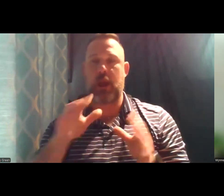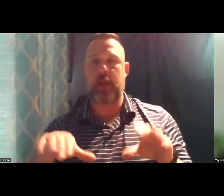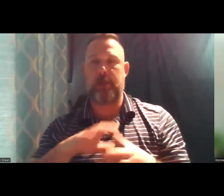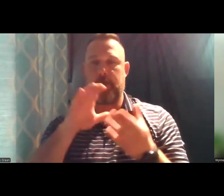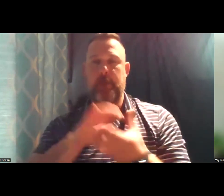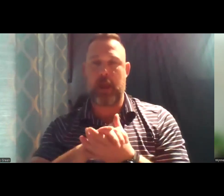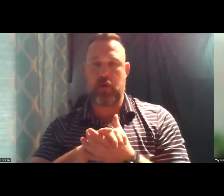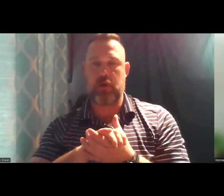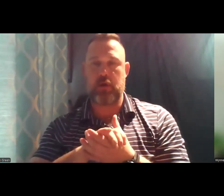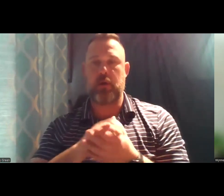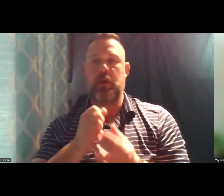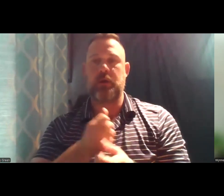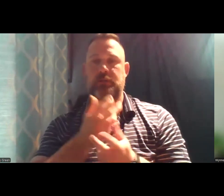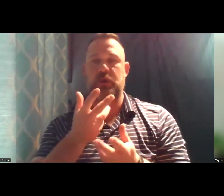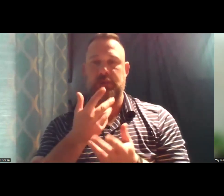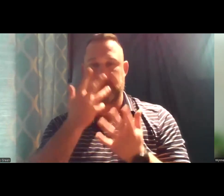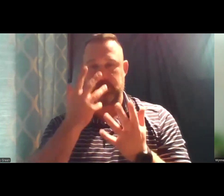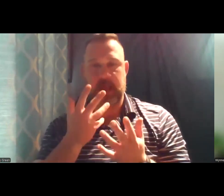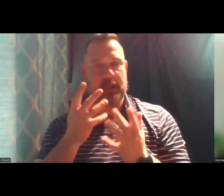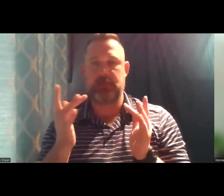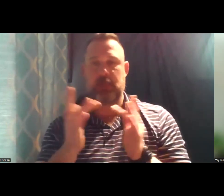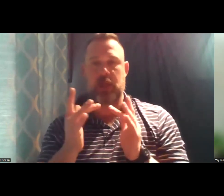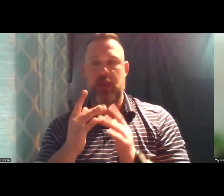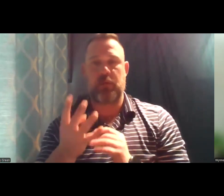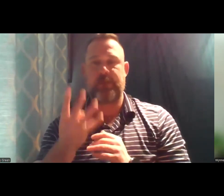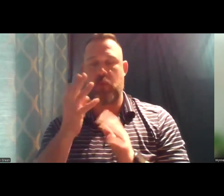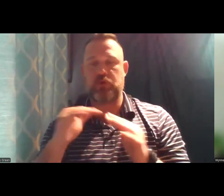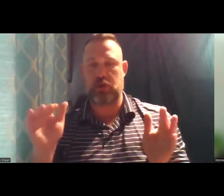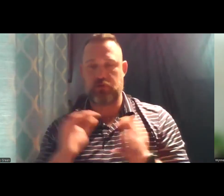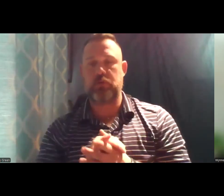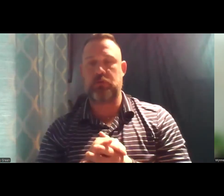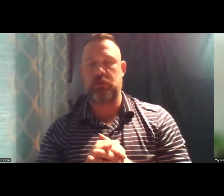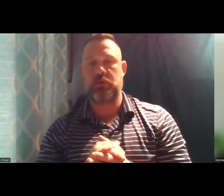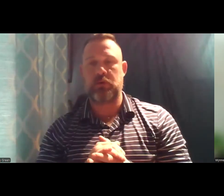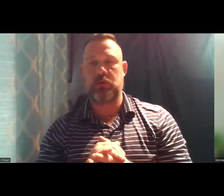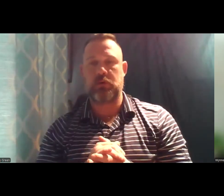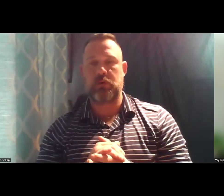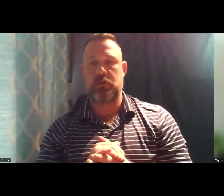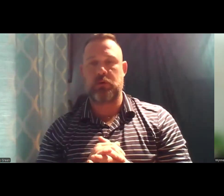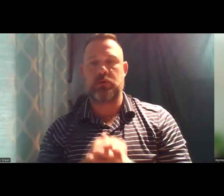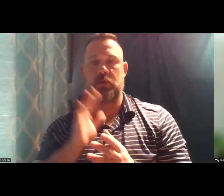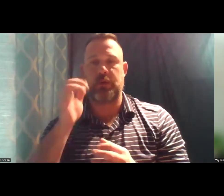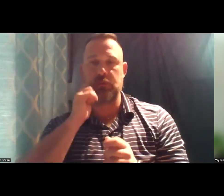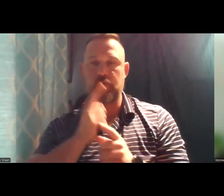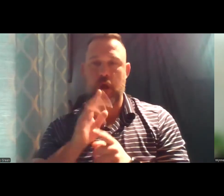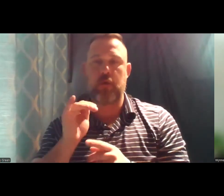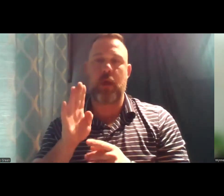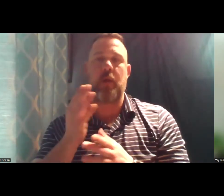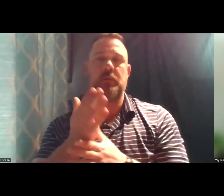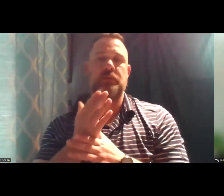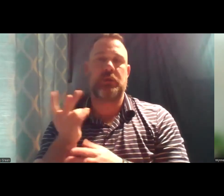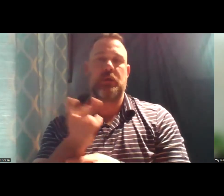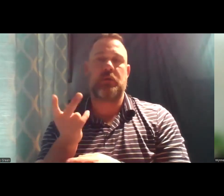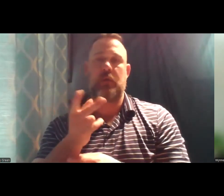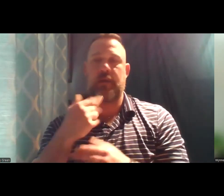He expressed sadness by the lack of contact with his 4 adult children. So his brother Bob shared that he and Dawn had